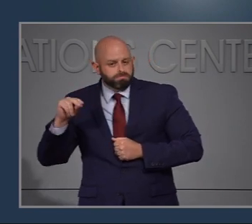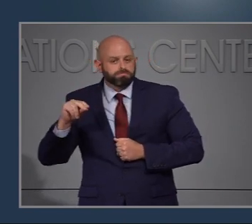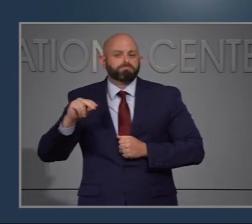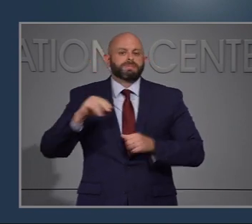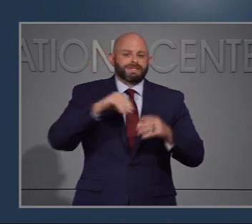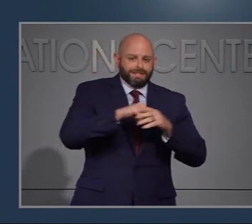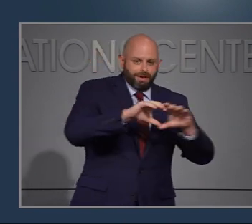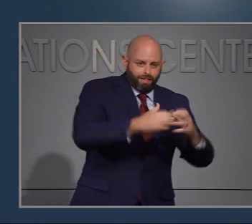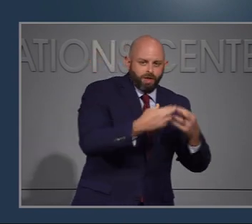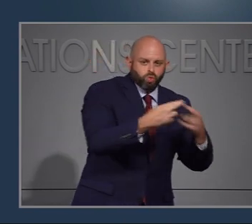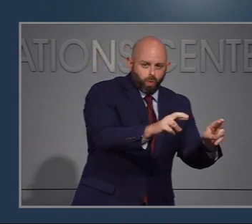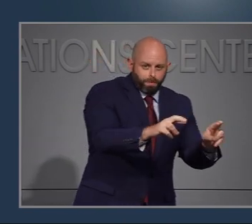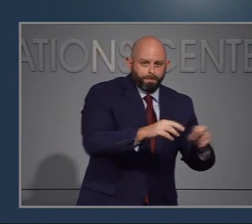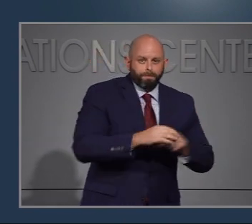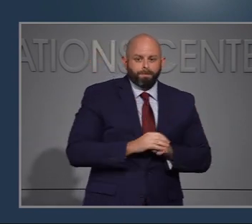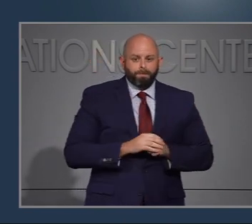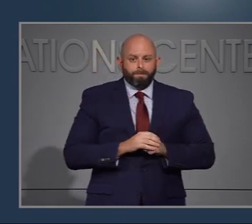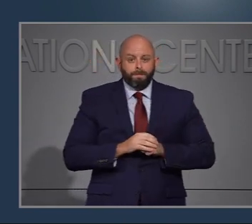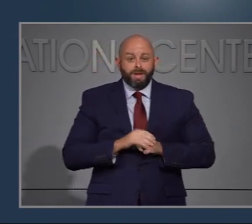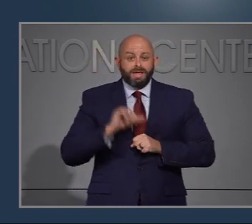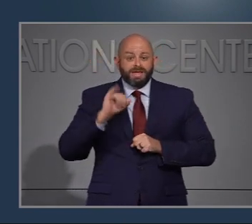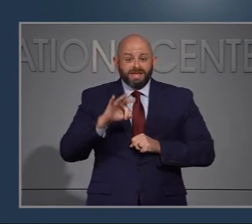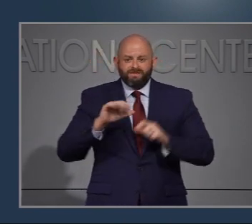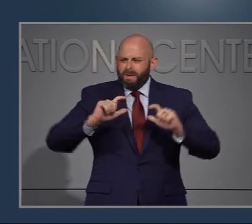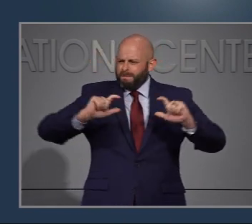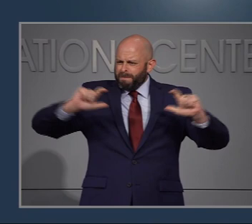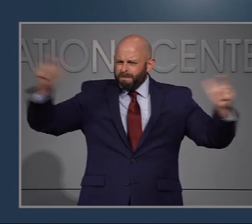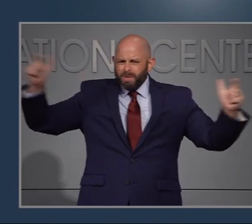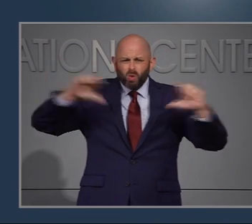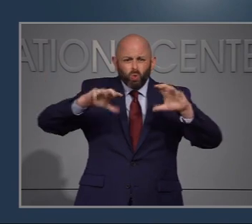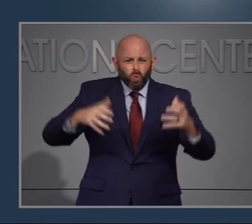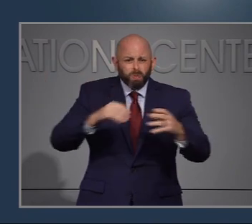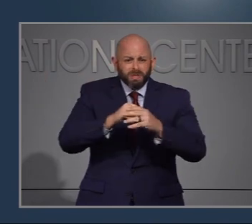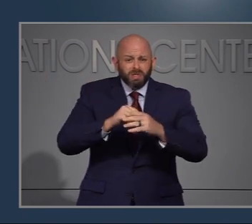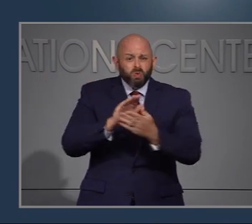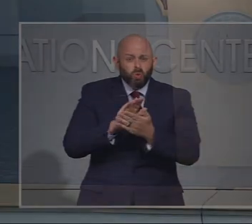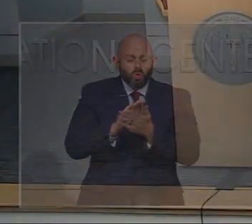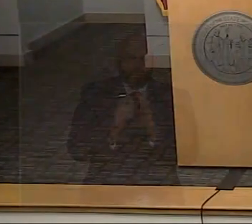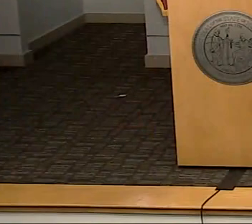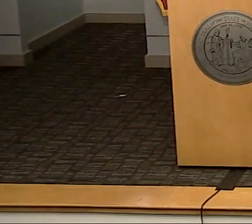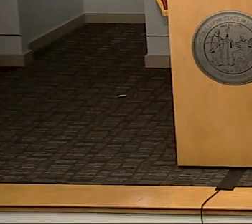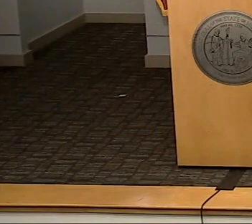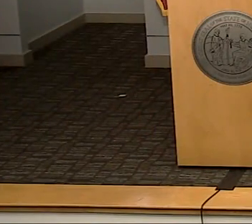and suspending activities that bring large groups together, like assemblies.